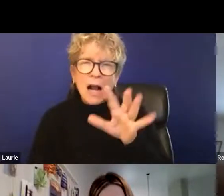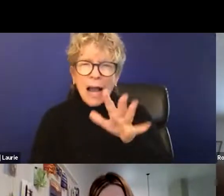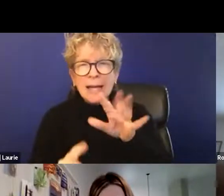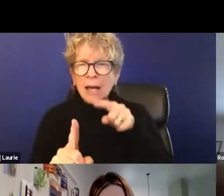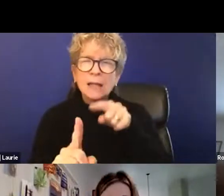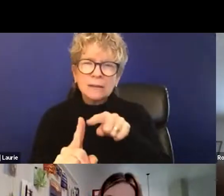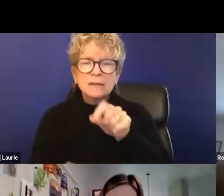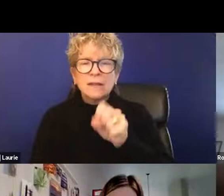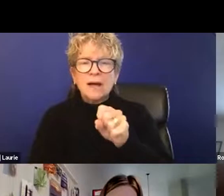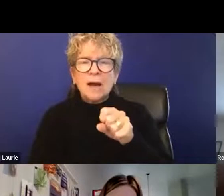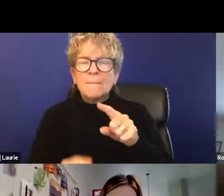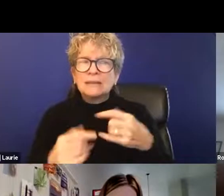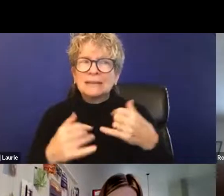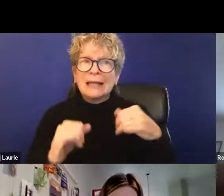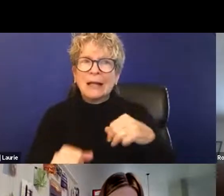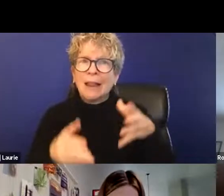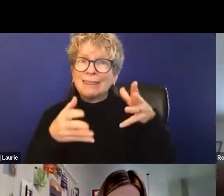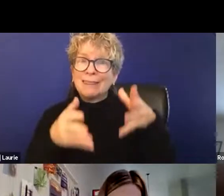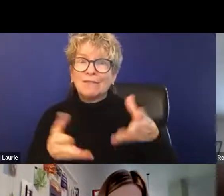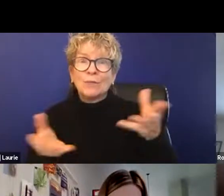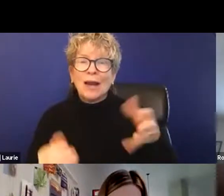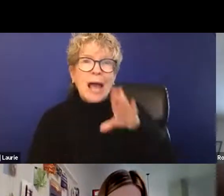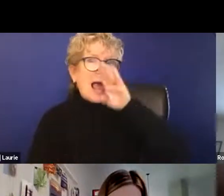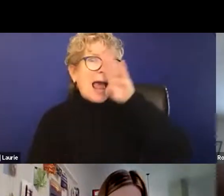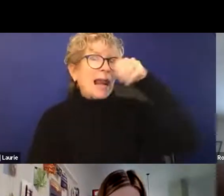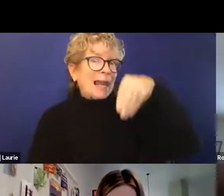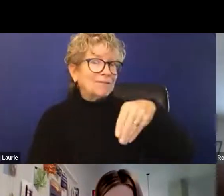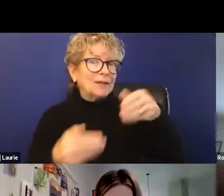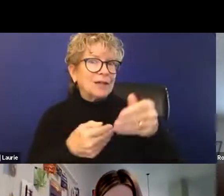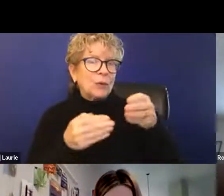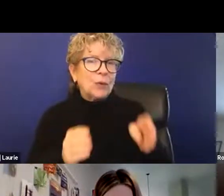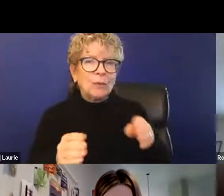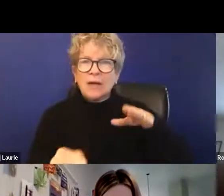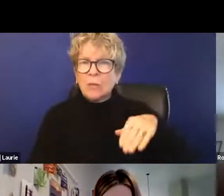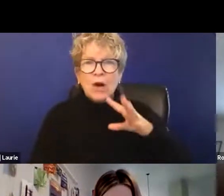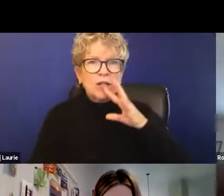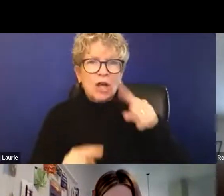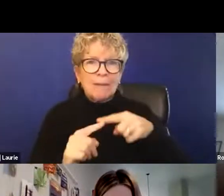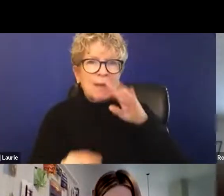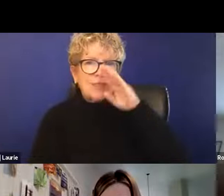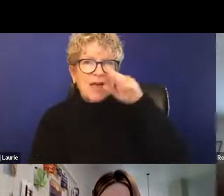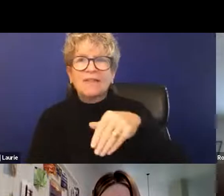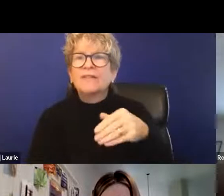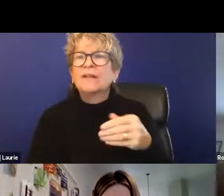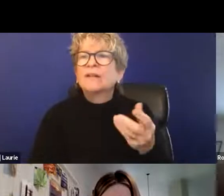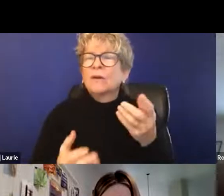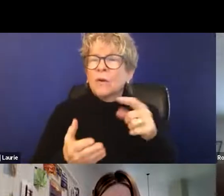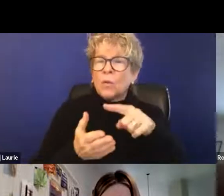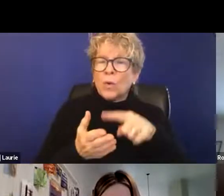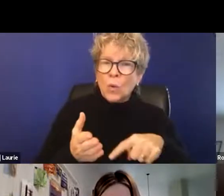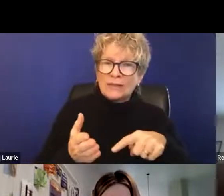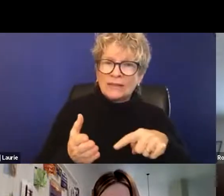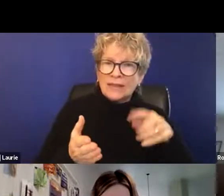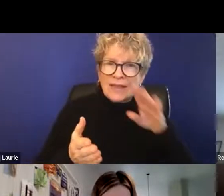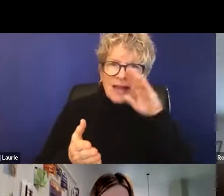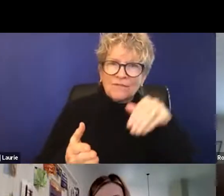we're there's an elephant in the room, but we're not actually really talking about the elephant. And what's that? Well, that we do need to go and have this coordination.